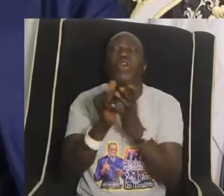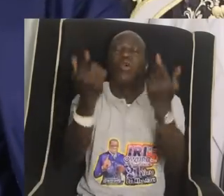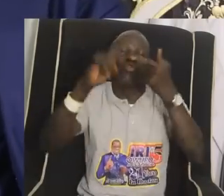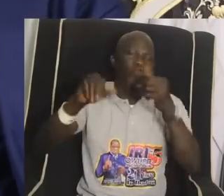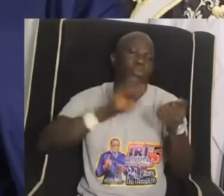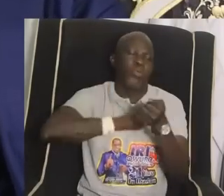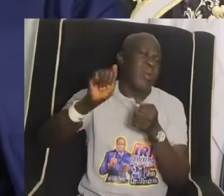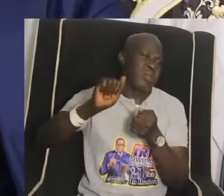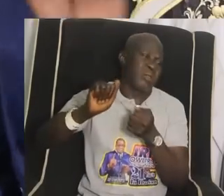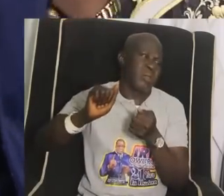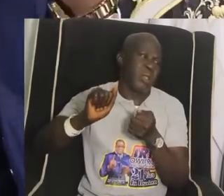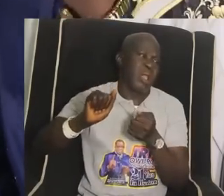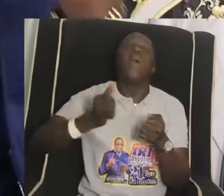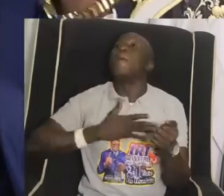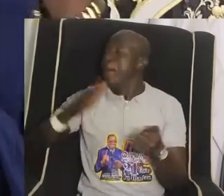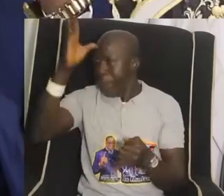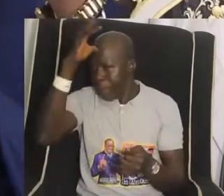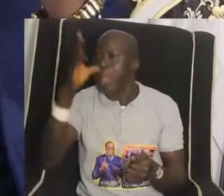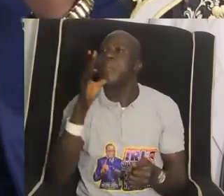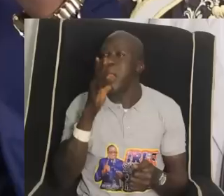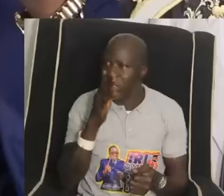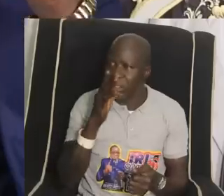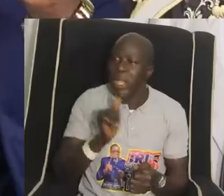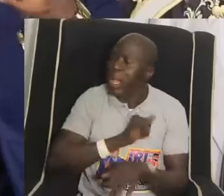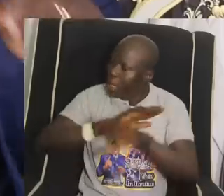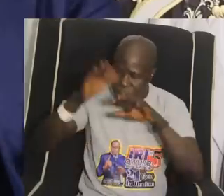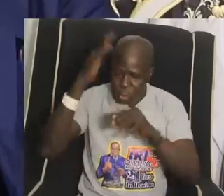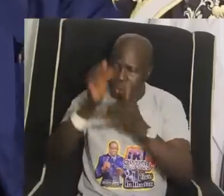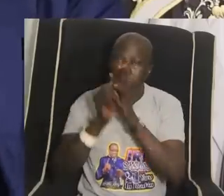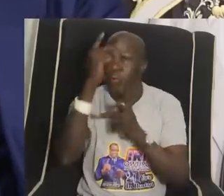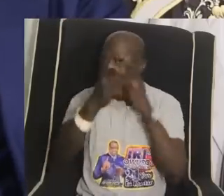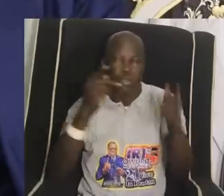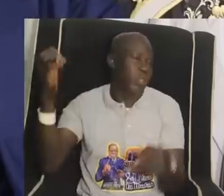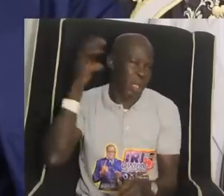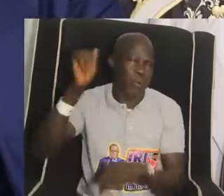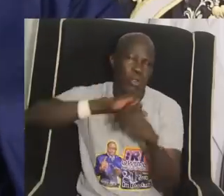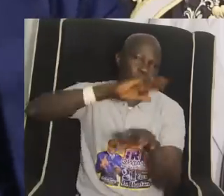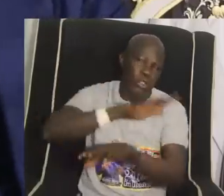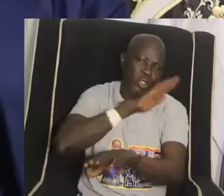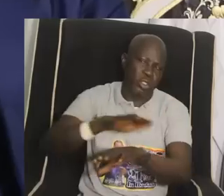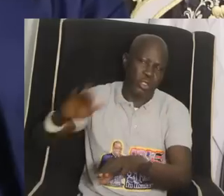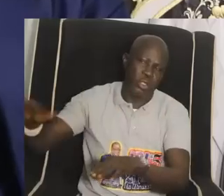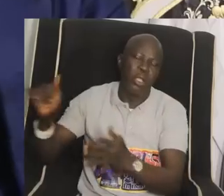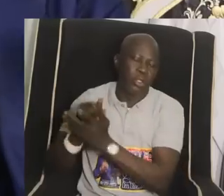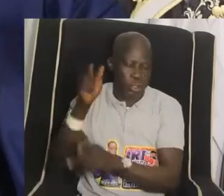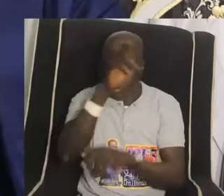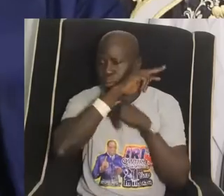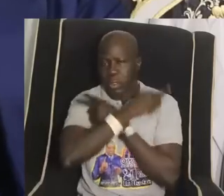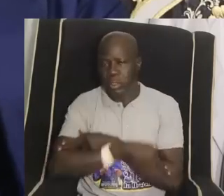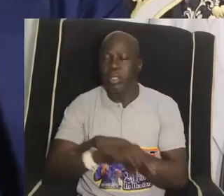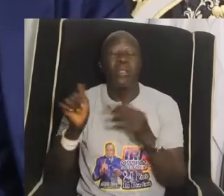Not knowing that that vision will later be. Mommy and daddy. I don't know the vision you've heard over your children. Just be